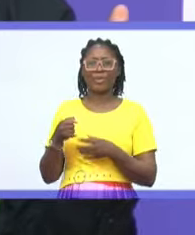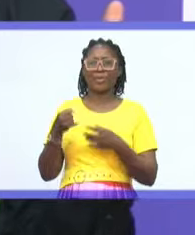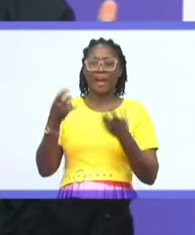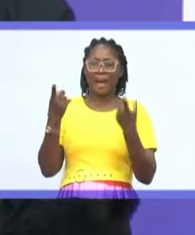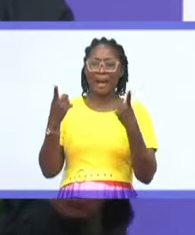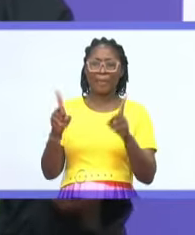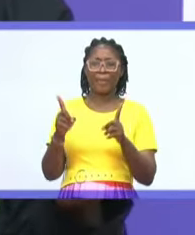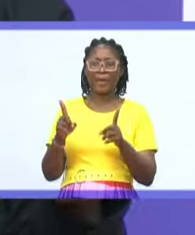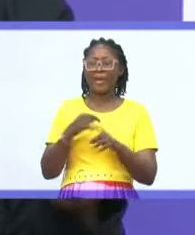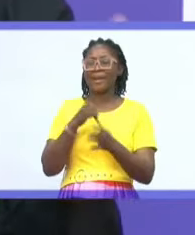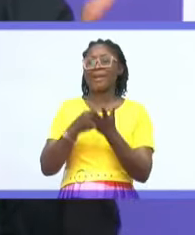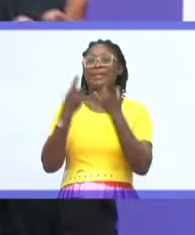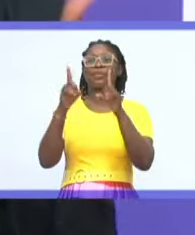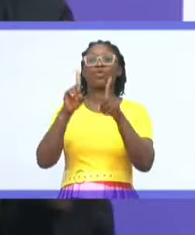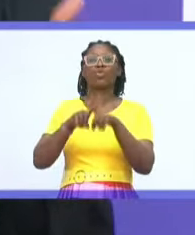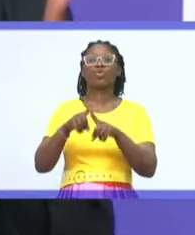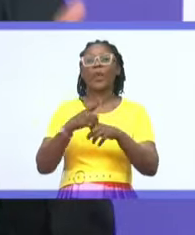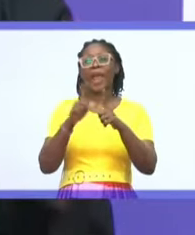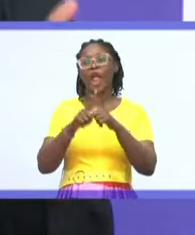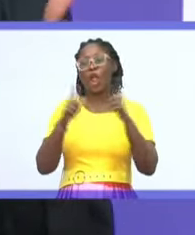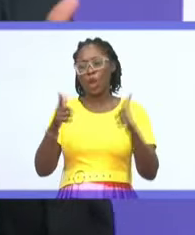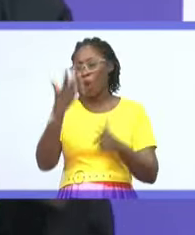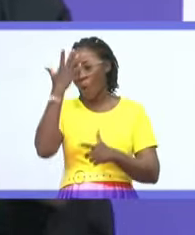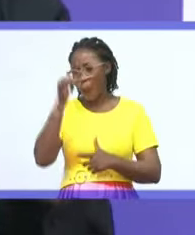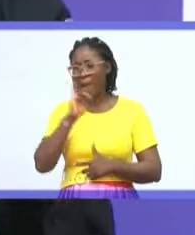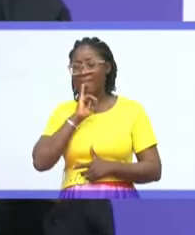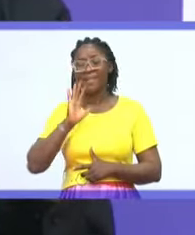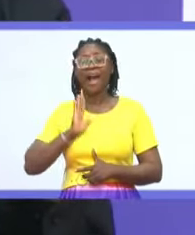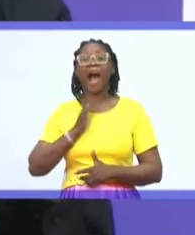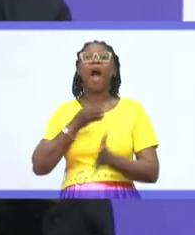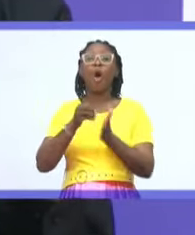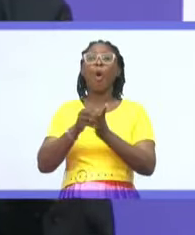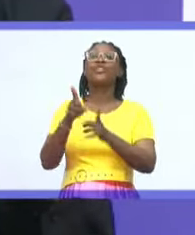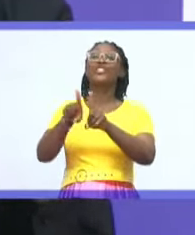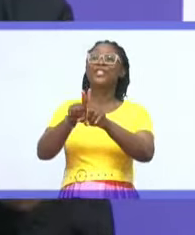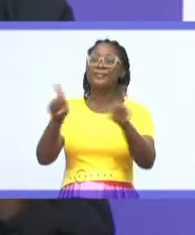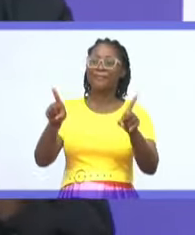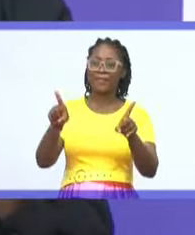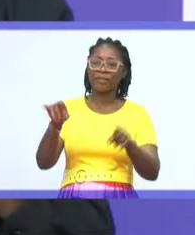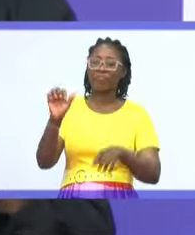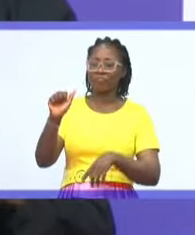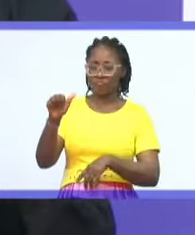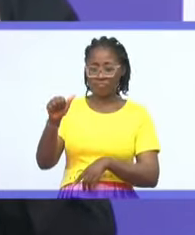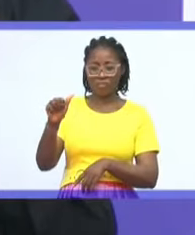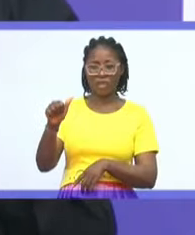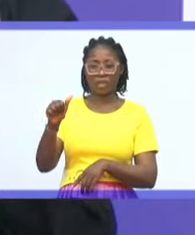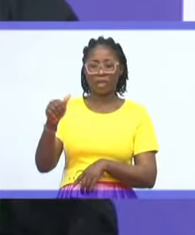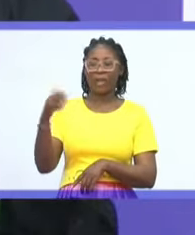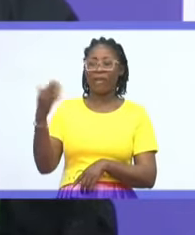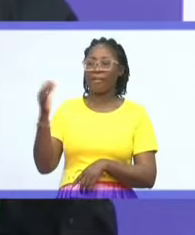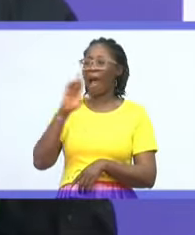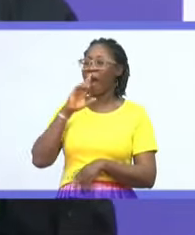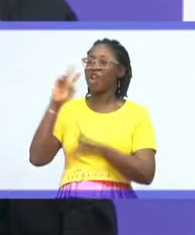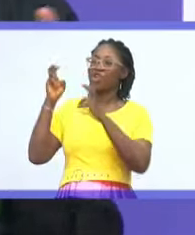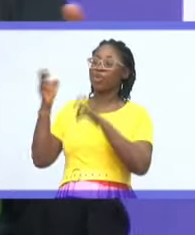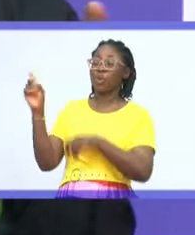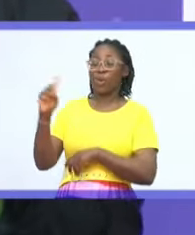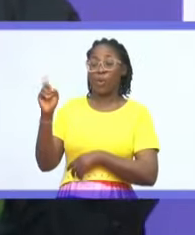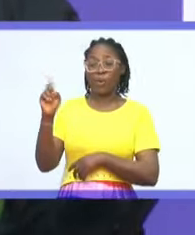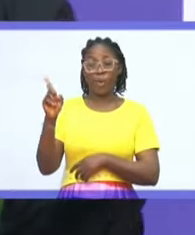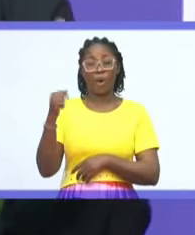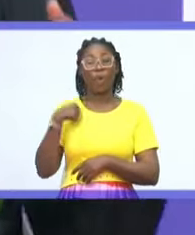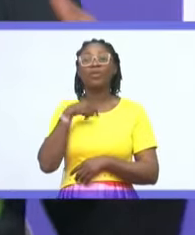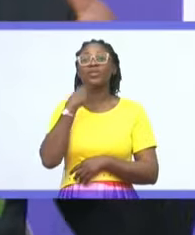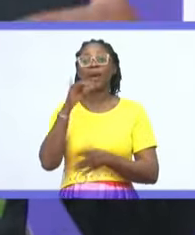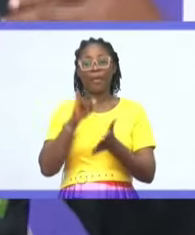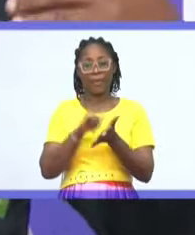several countries of the world. So why is our own different? Yes, there have been issues where we say